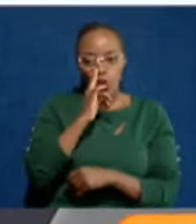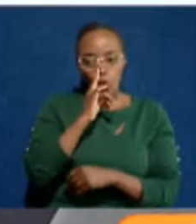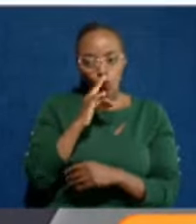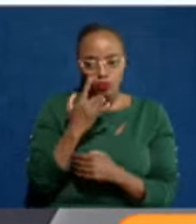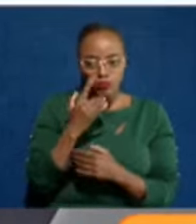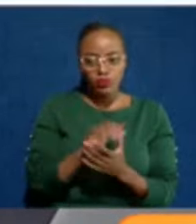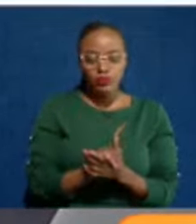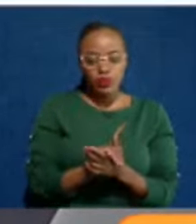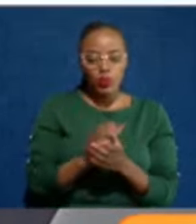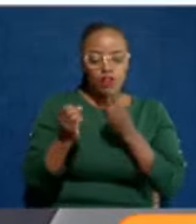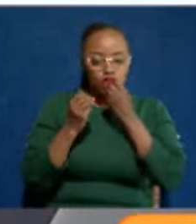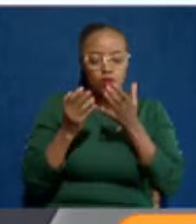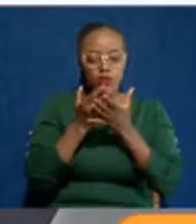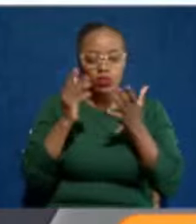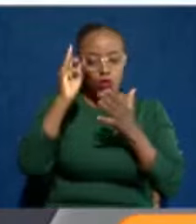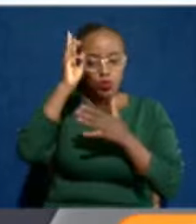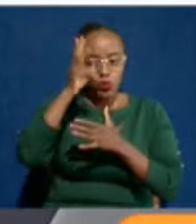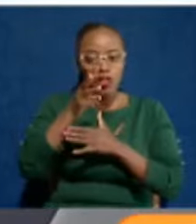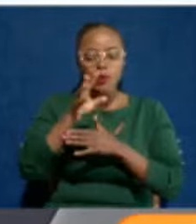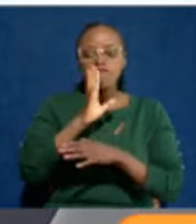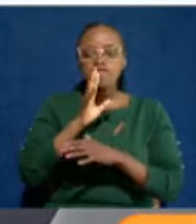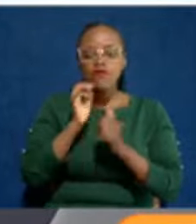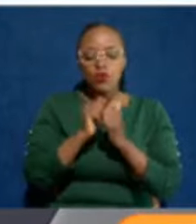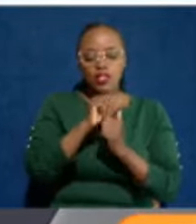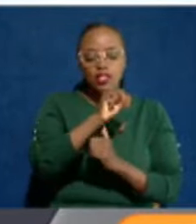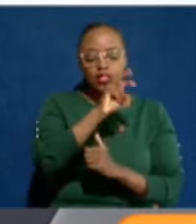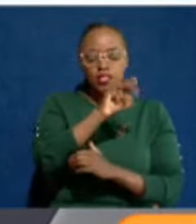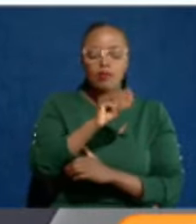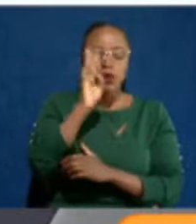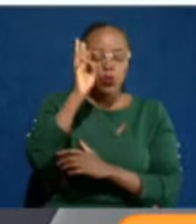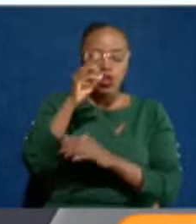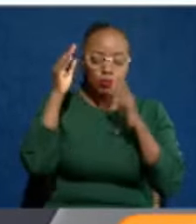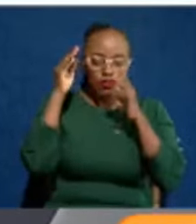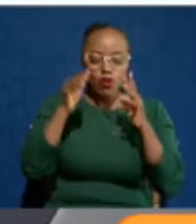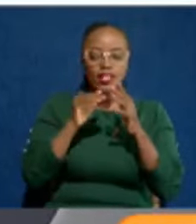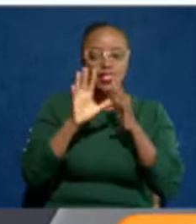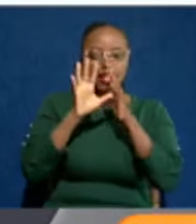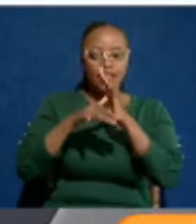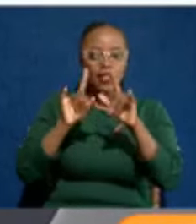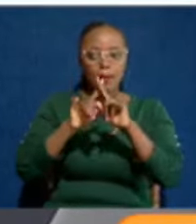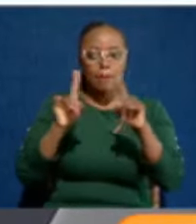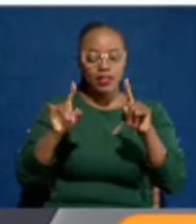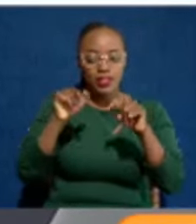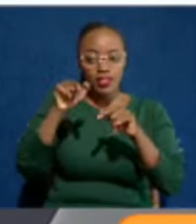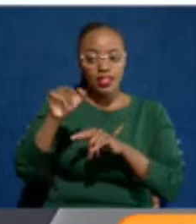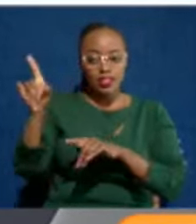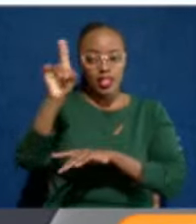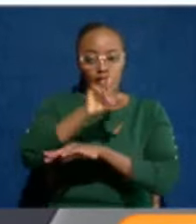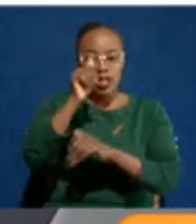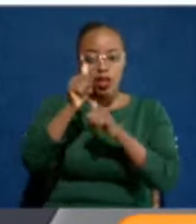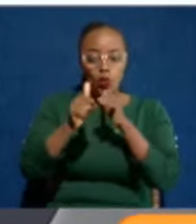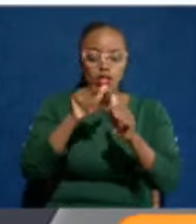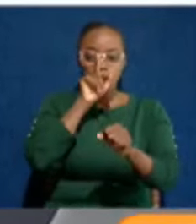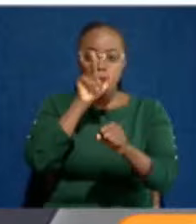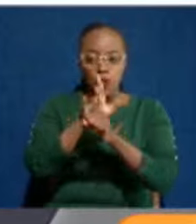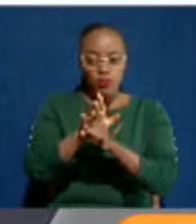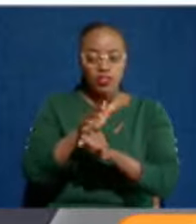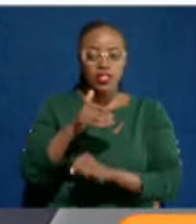will be giving you the details. He spoke earlier with Sam Gituku. We'll get back to that in a moment. But this was the day that was